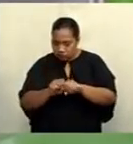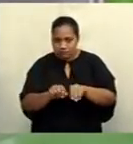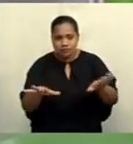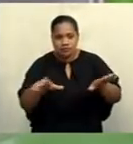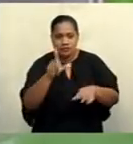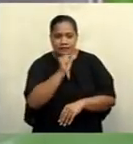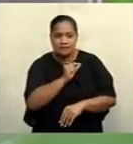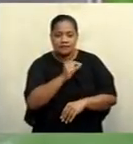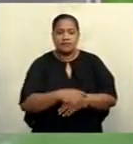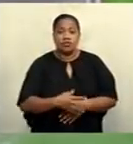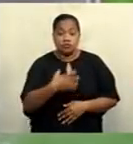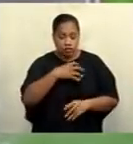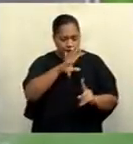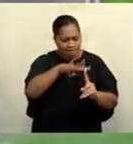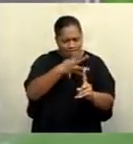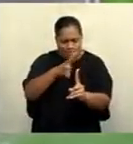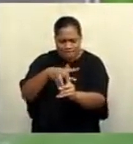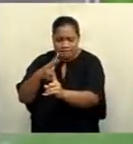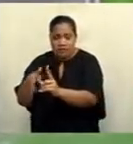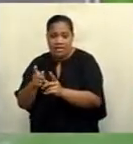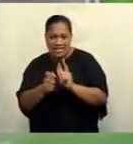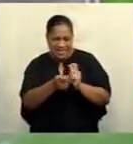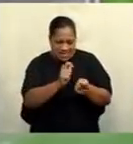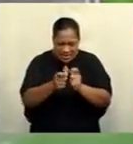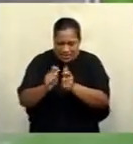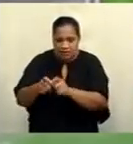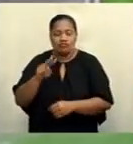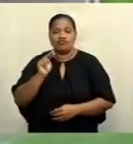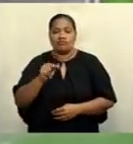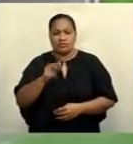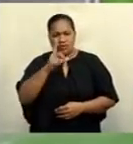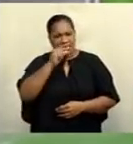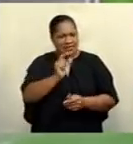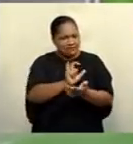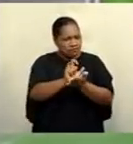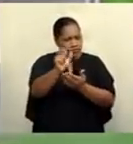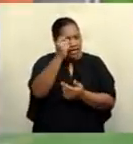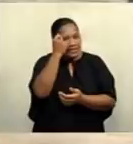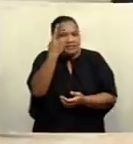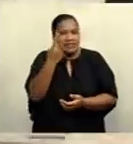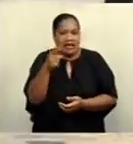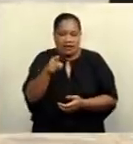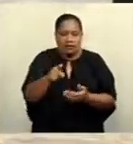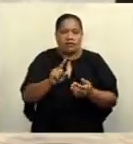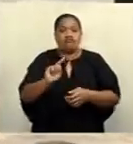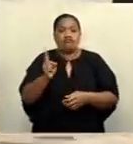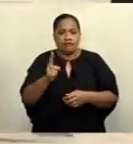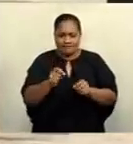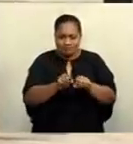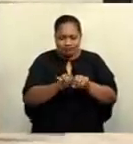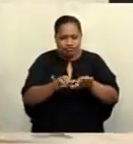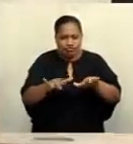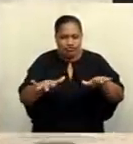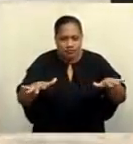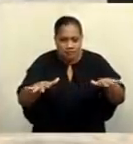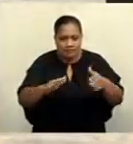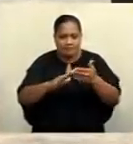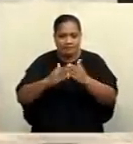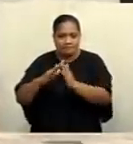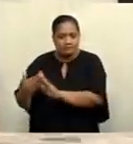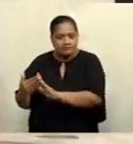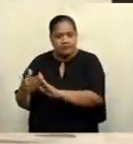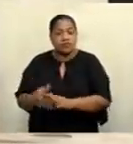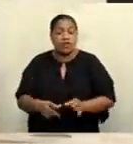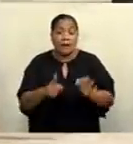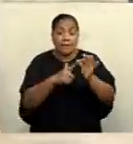further tracing and testing are needed to clearly understand the level of community transmission. According to the Permanent Secretary,